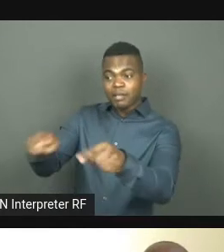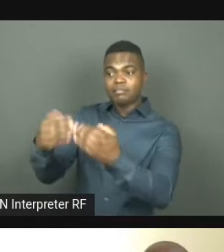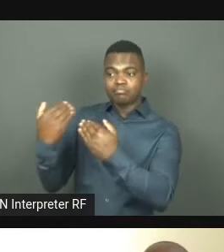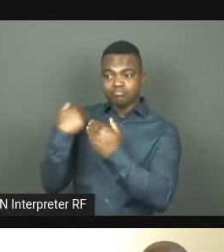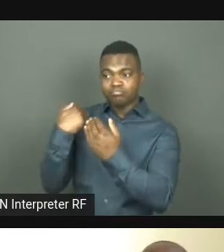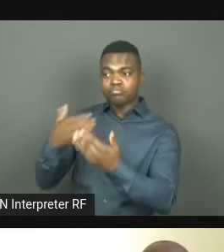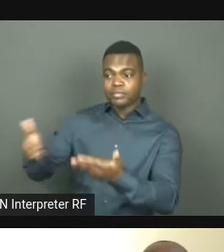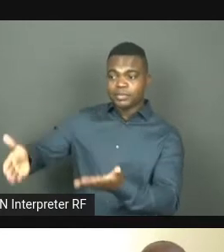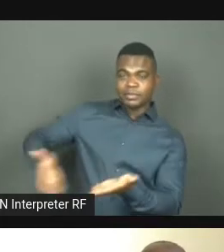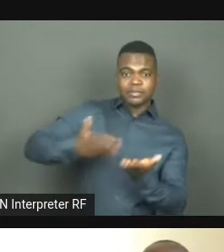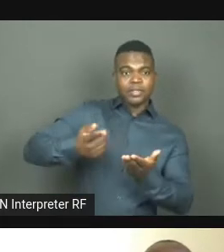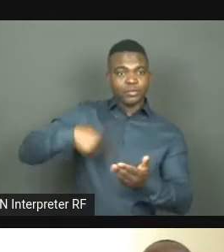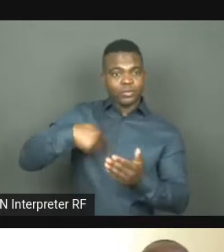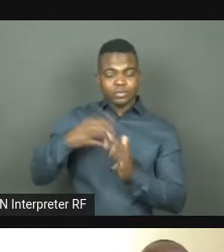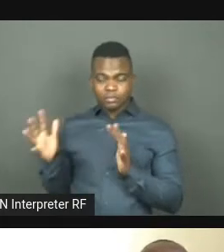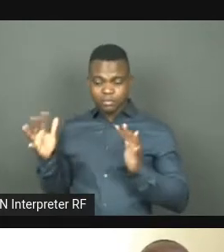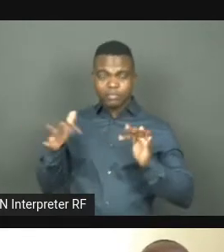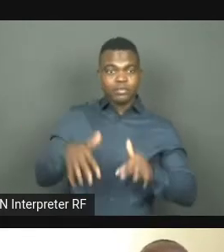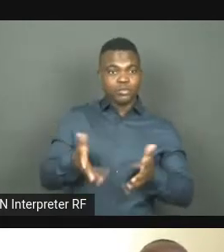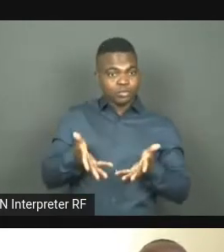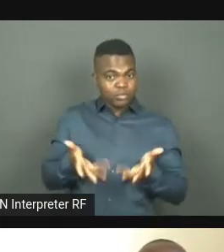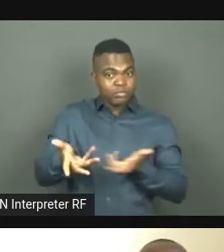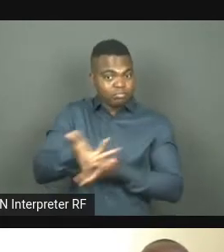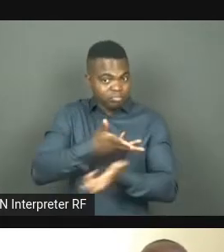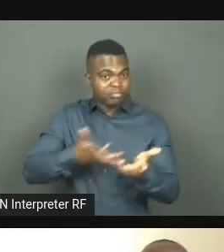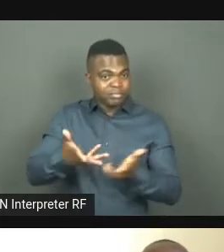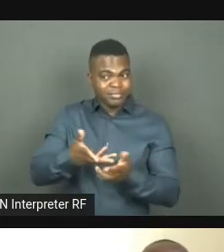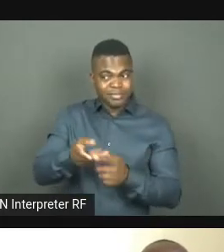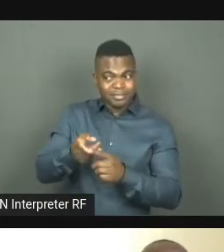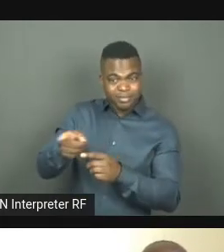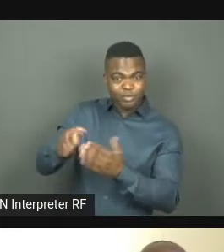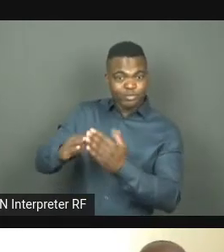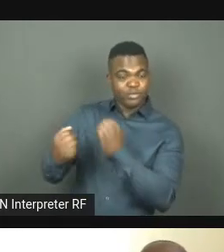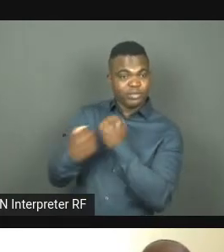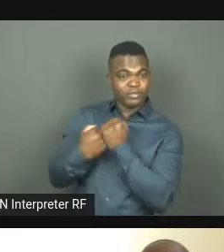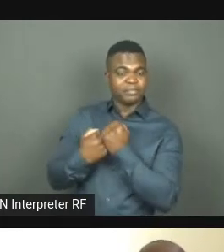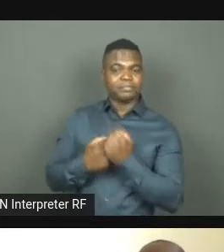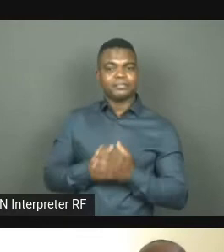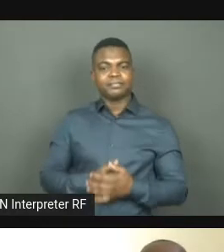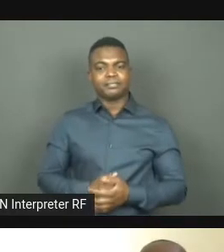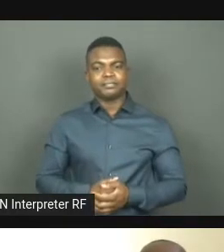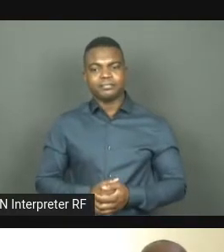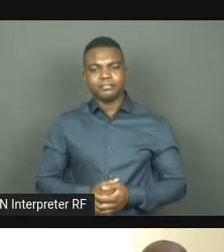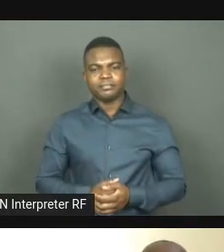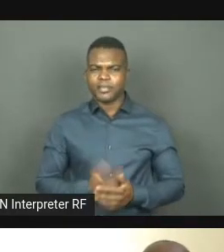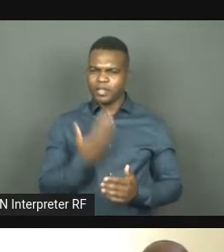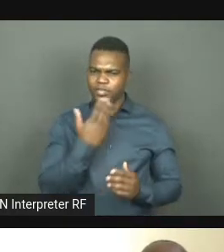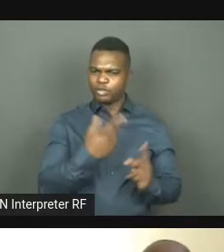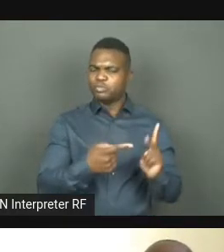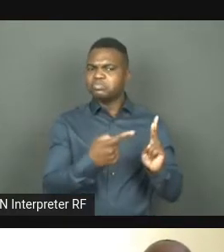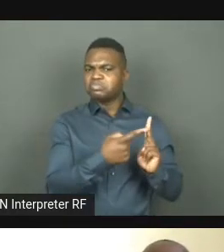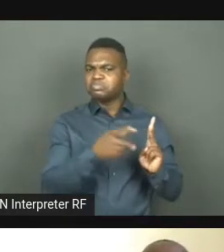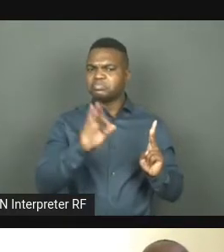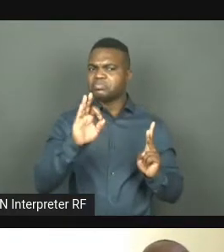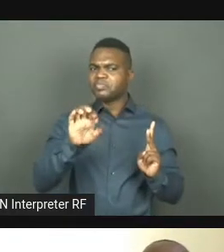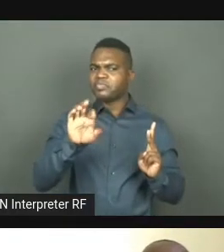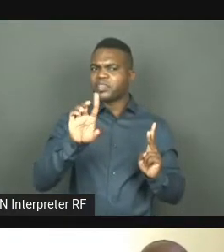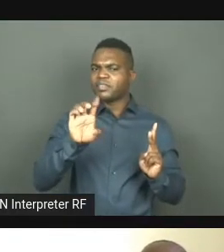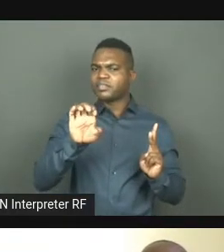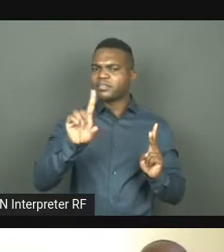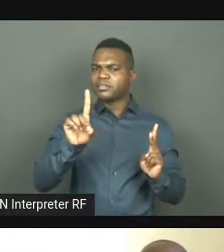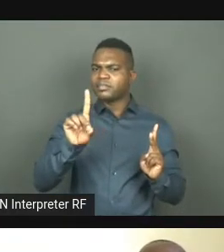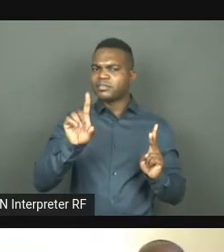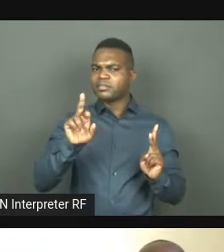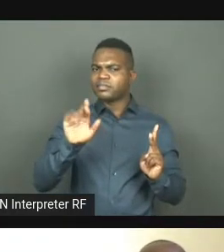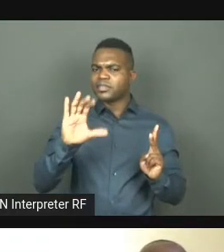that we know we have a PhD in a particular field or something like that, so we know the best. Yet the rule book is not that actually. You